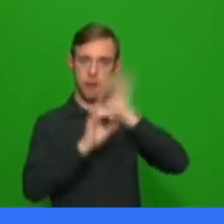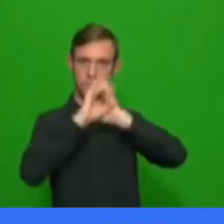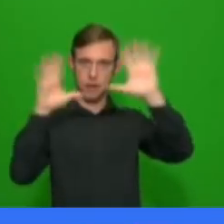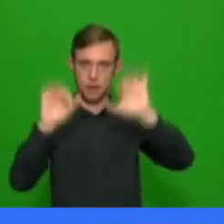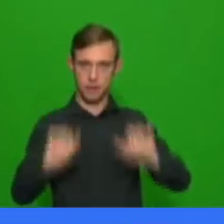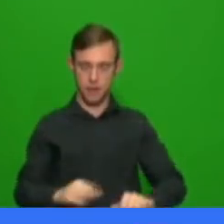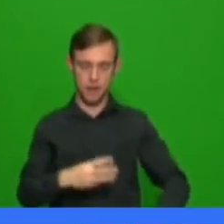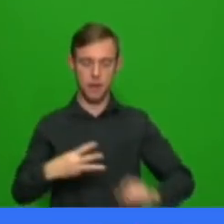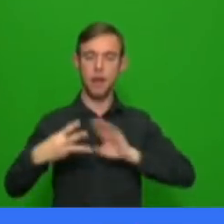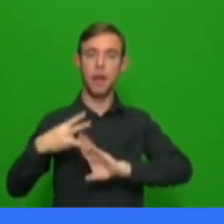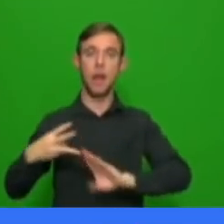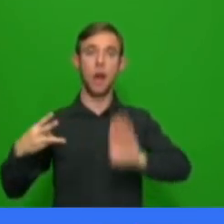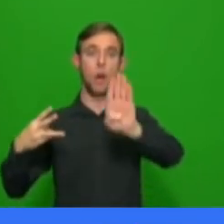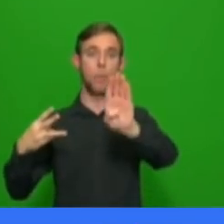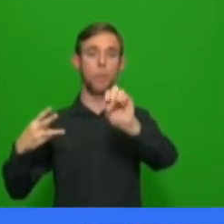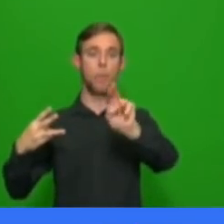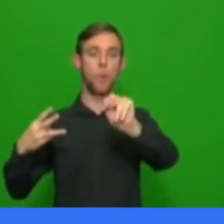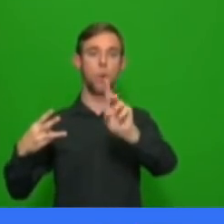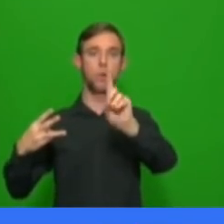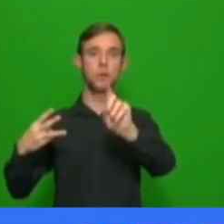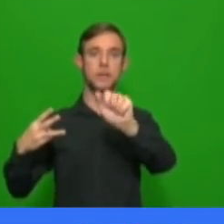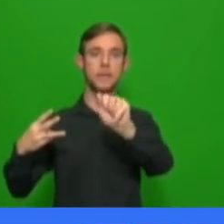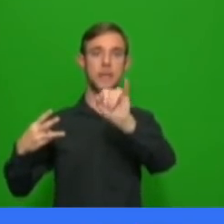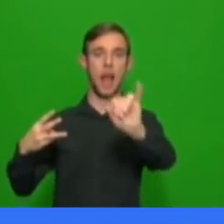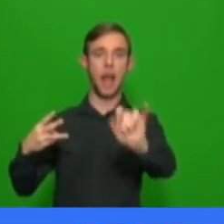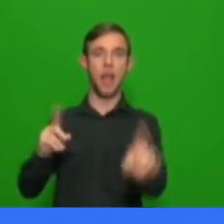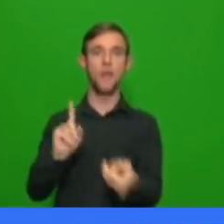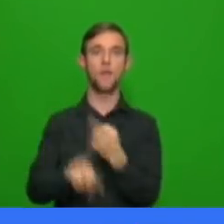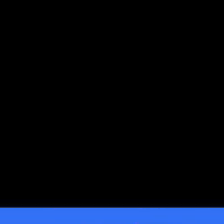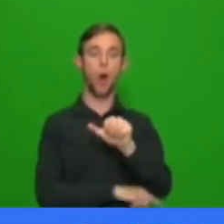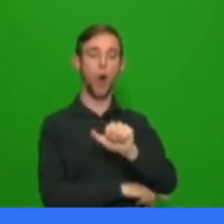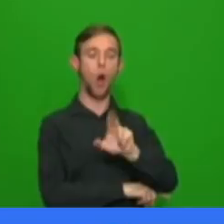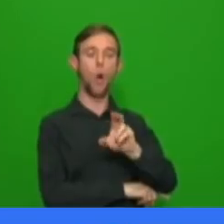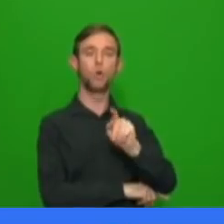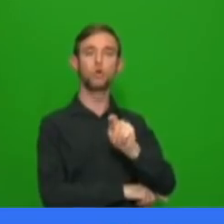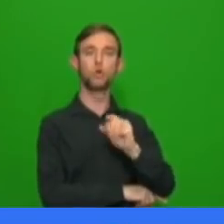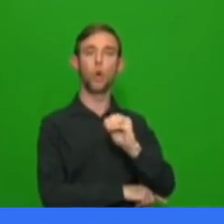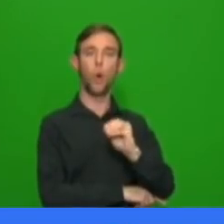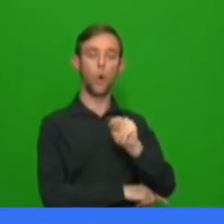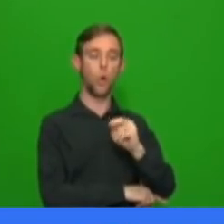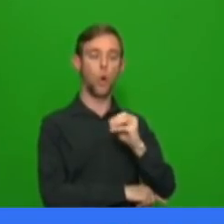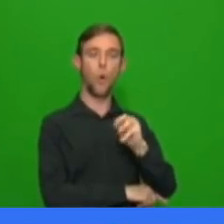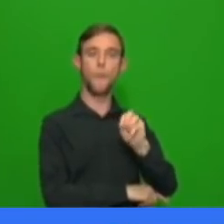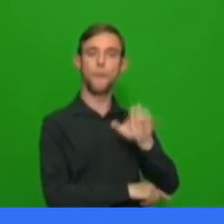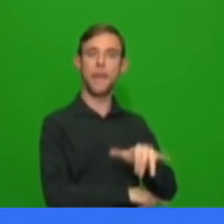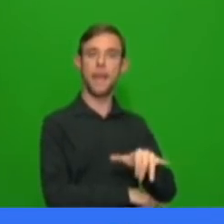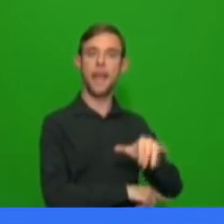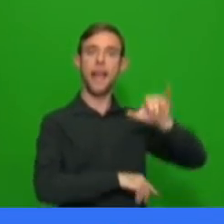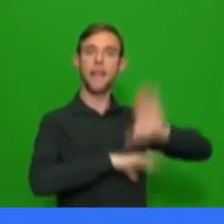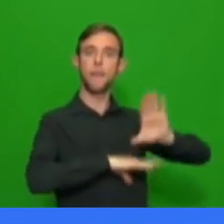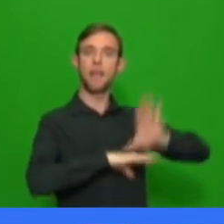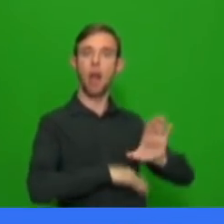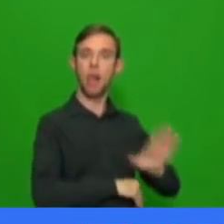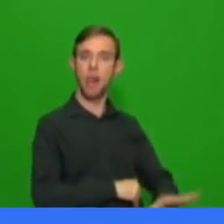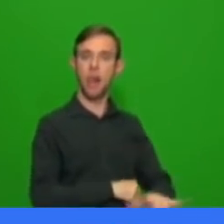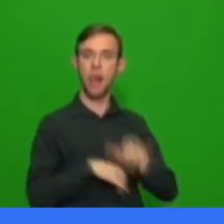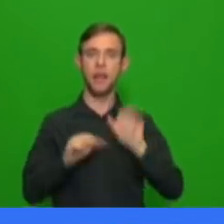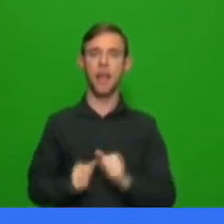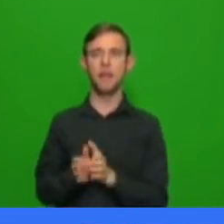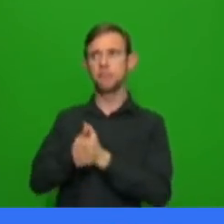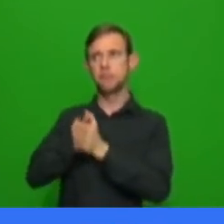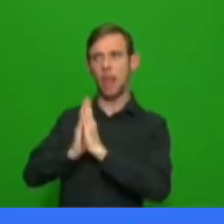Ashok Bundai from Autonomy Capital. Please, can Governor tell us why the SAB has